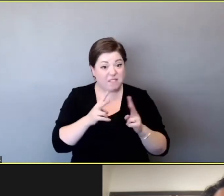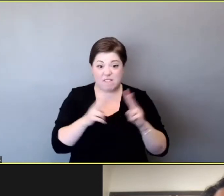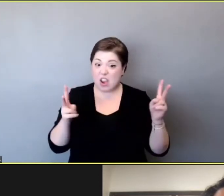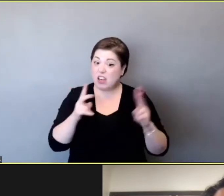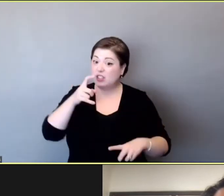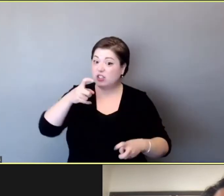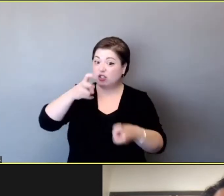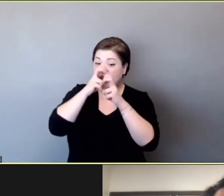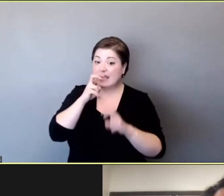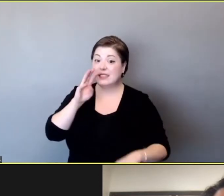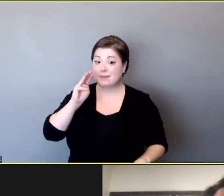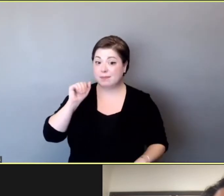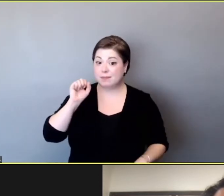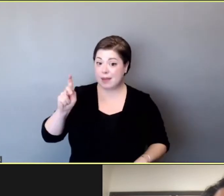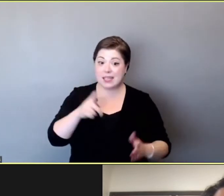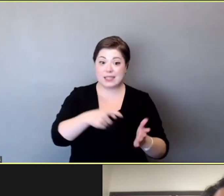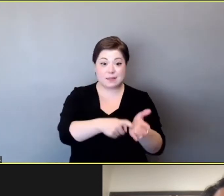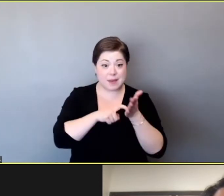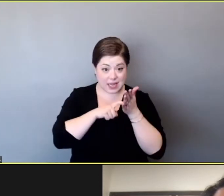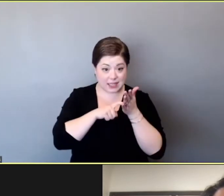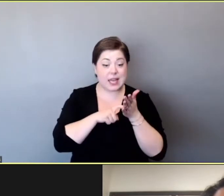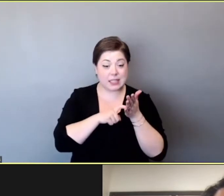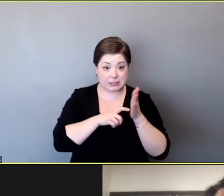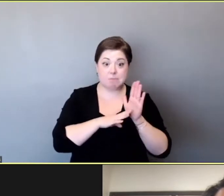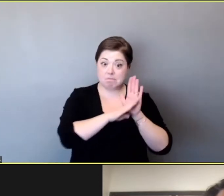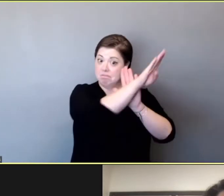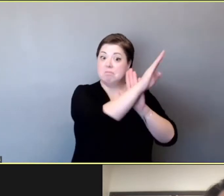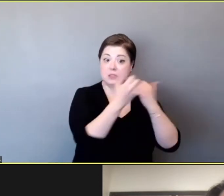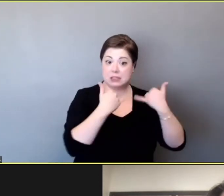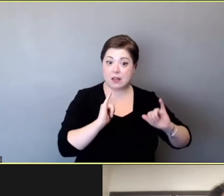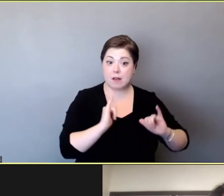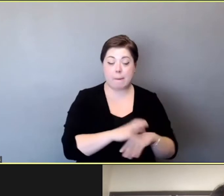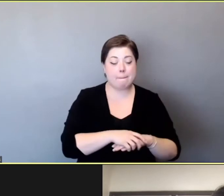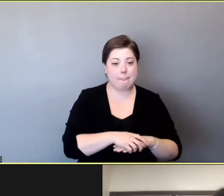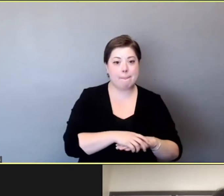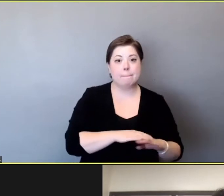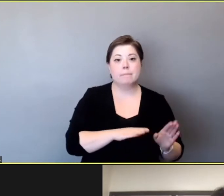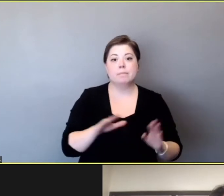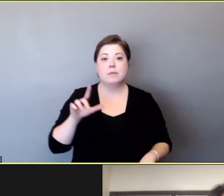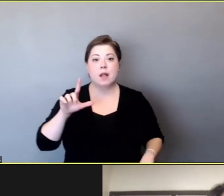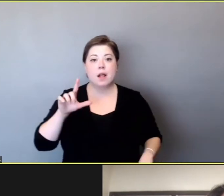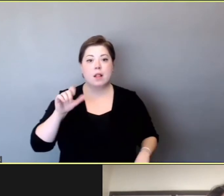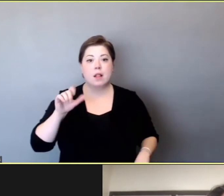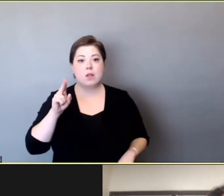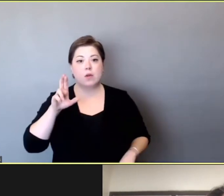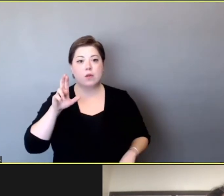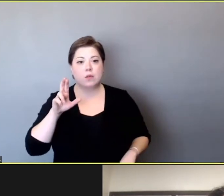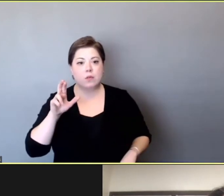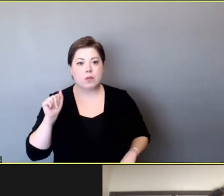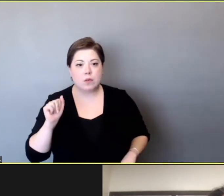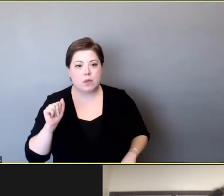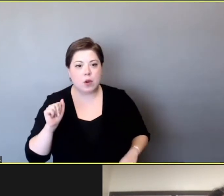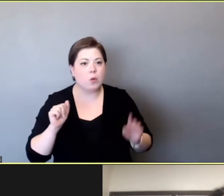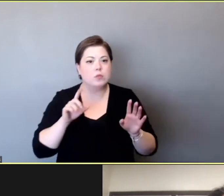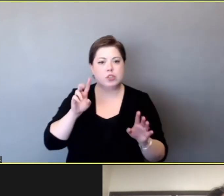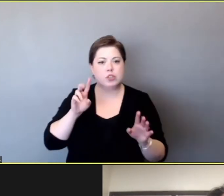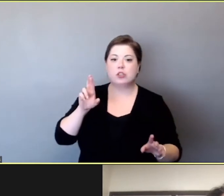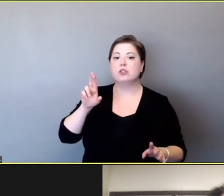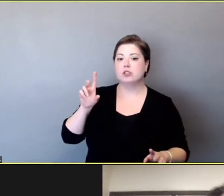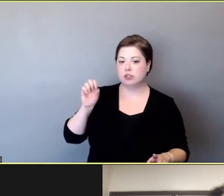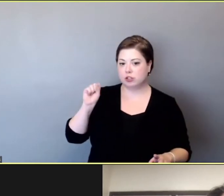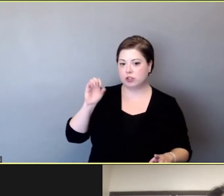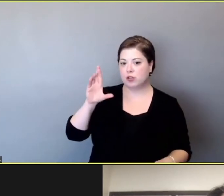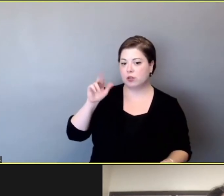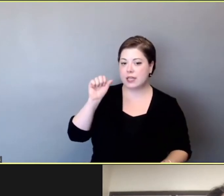you. Yeah, I'll start. Laura, feel free to add. On the seasonality, I think there's some of us that believe that